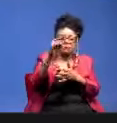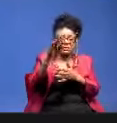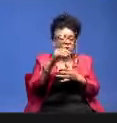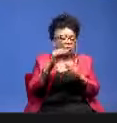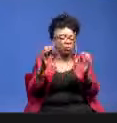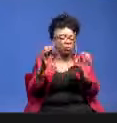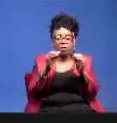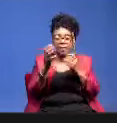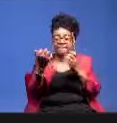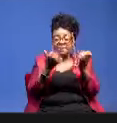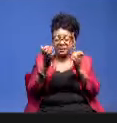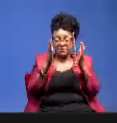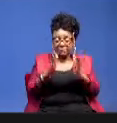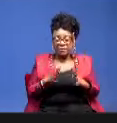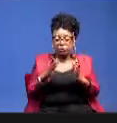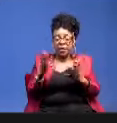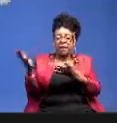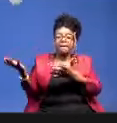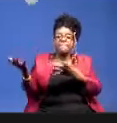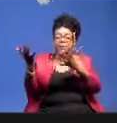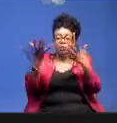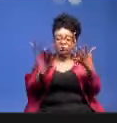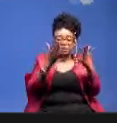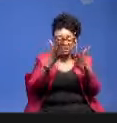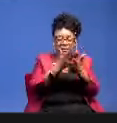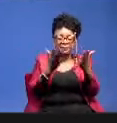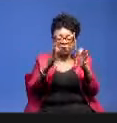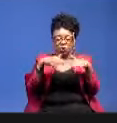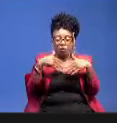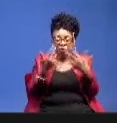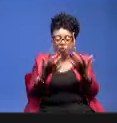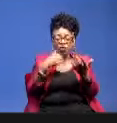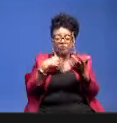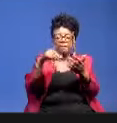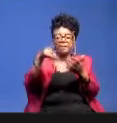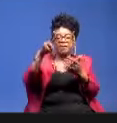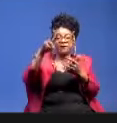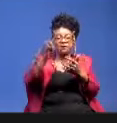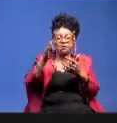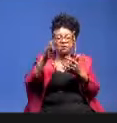importing something, yet we have a PVOC somewhere who is not doing their work properly?